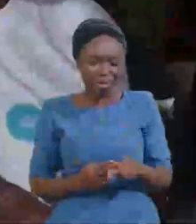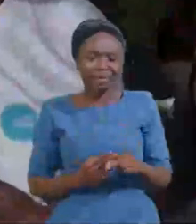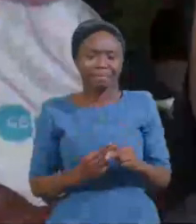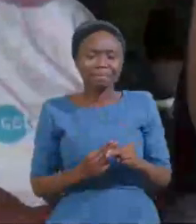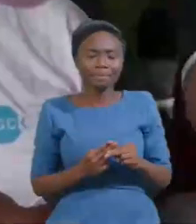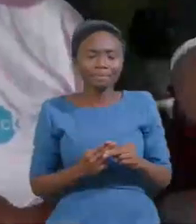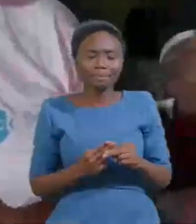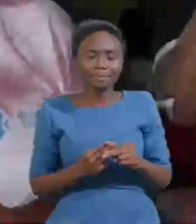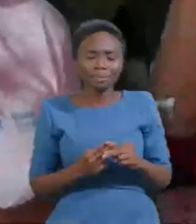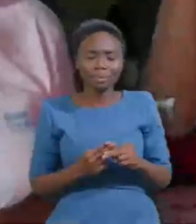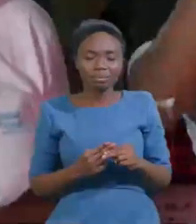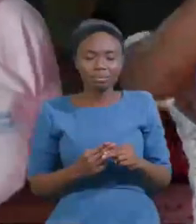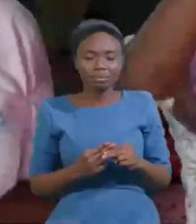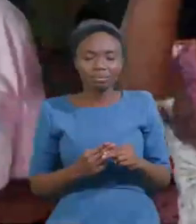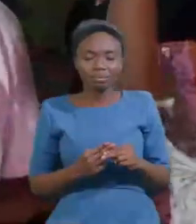name.